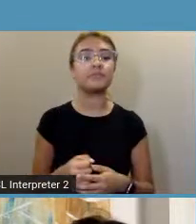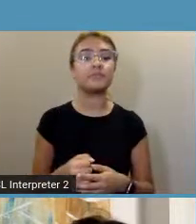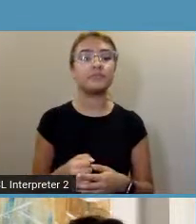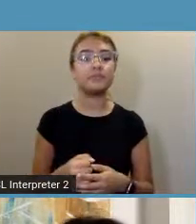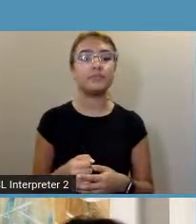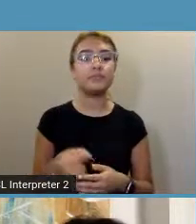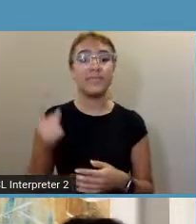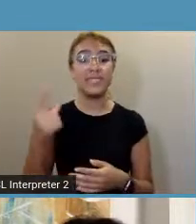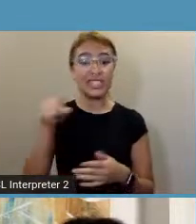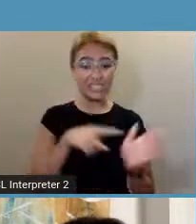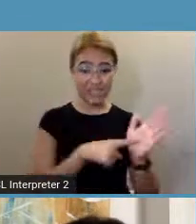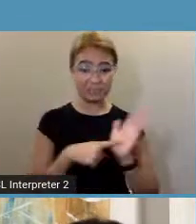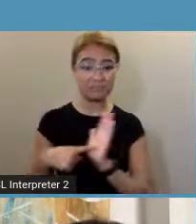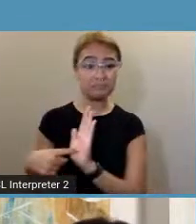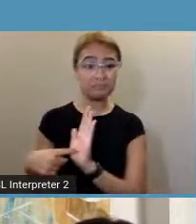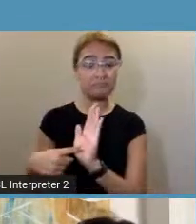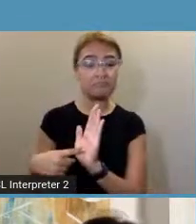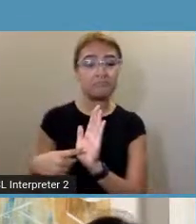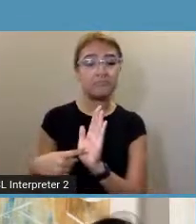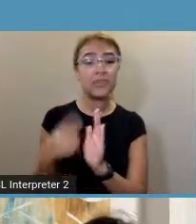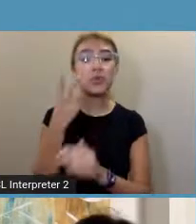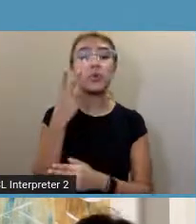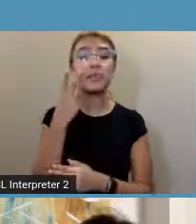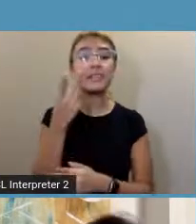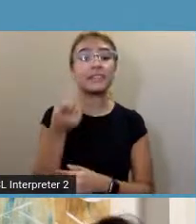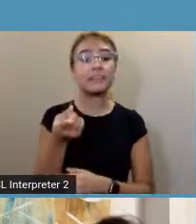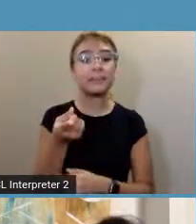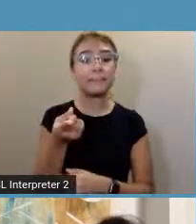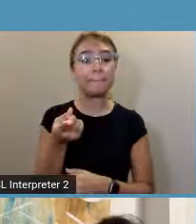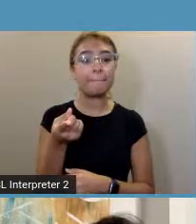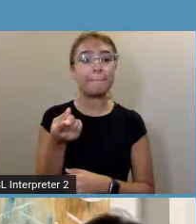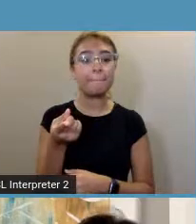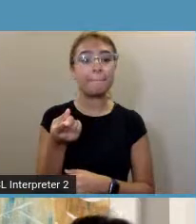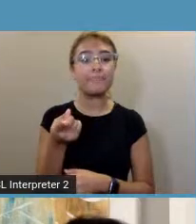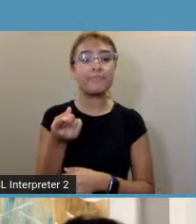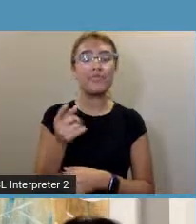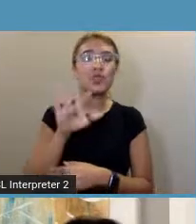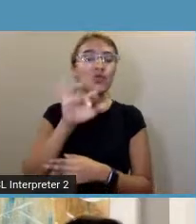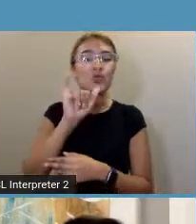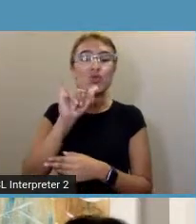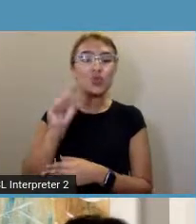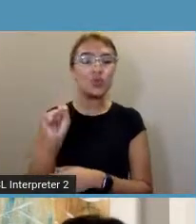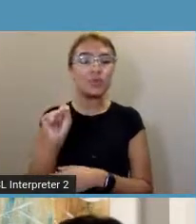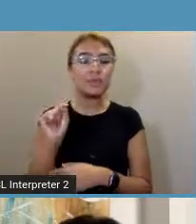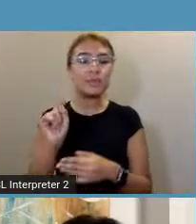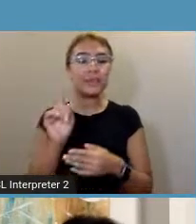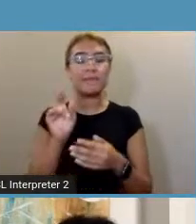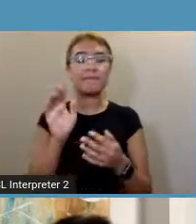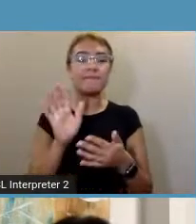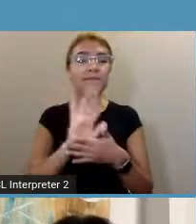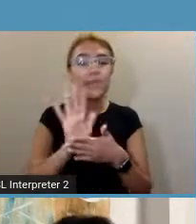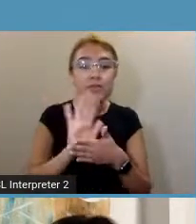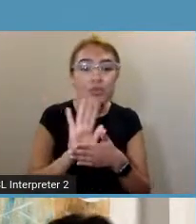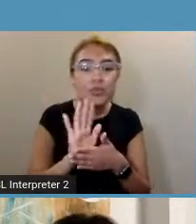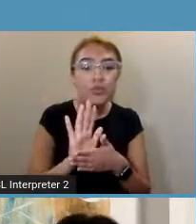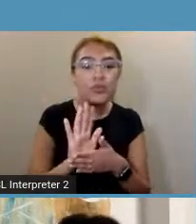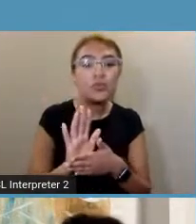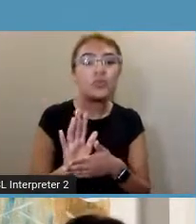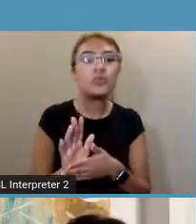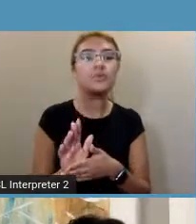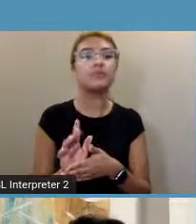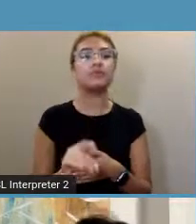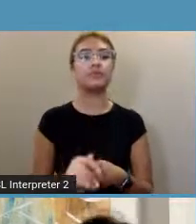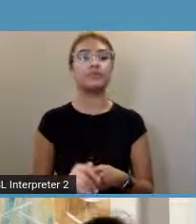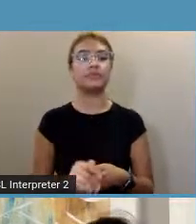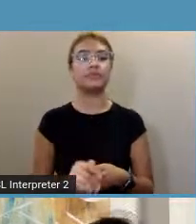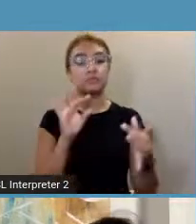in this exhibition, you can see YouTube videos. Then there's the image of Baphomet, which is a reference to the music